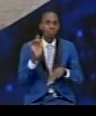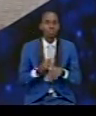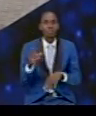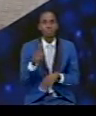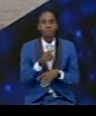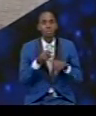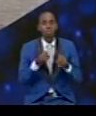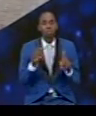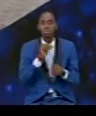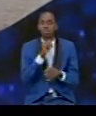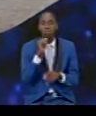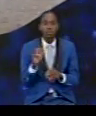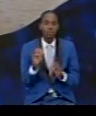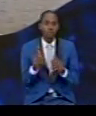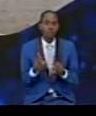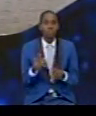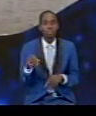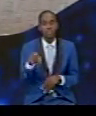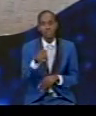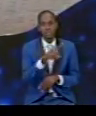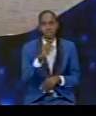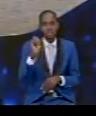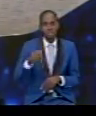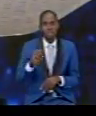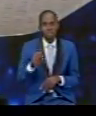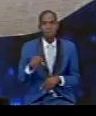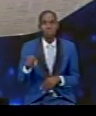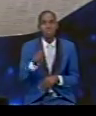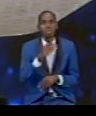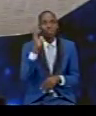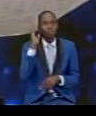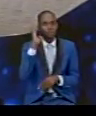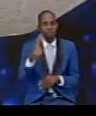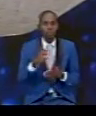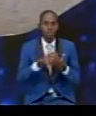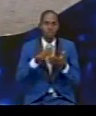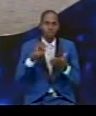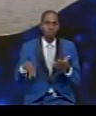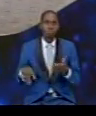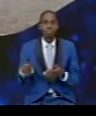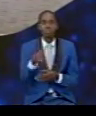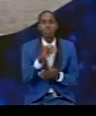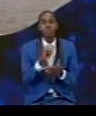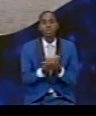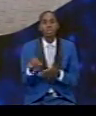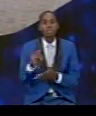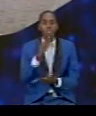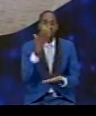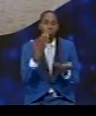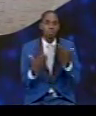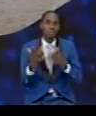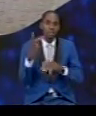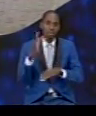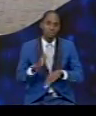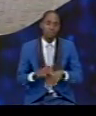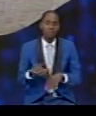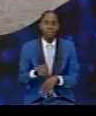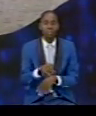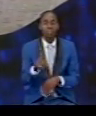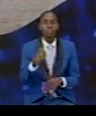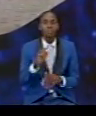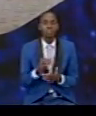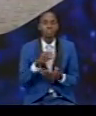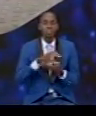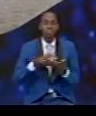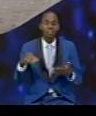yeah they would exclude you that he might affect them